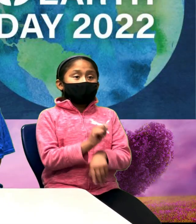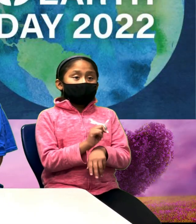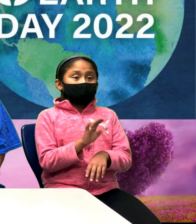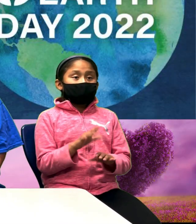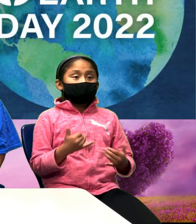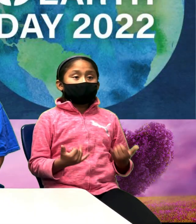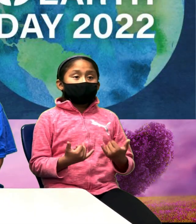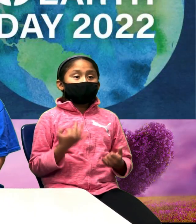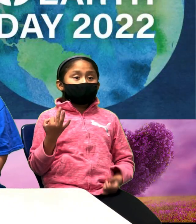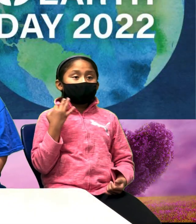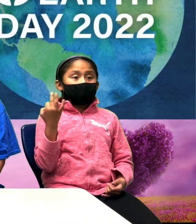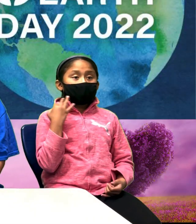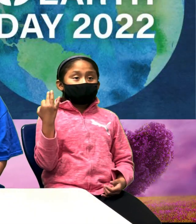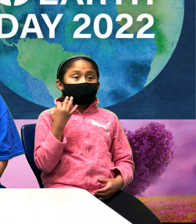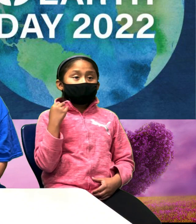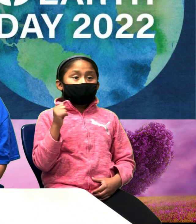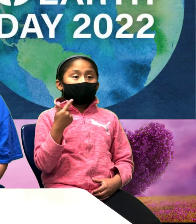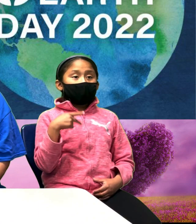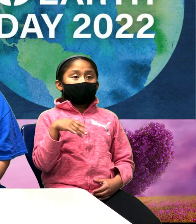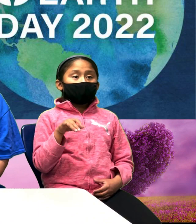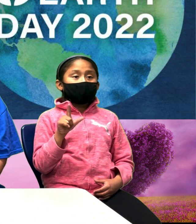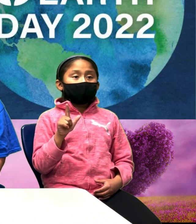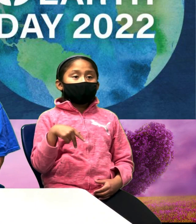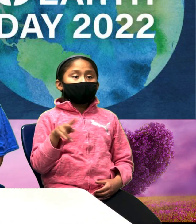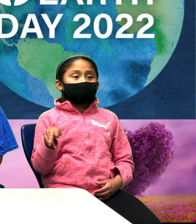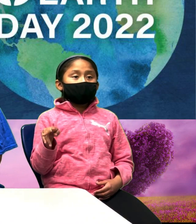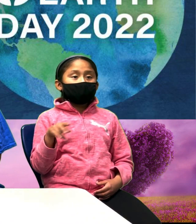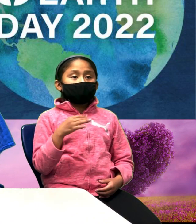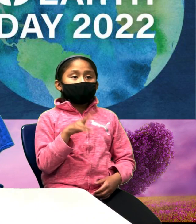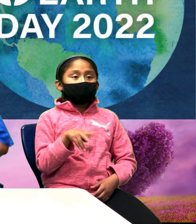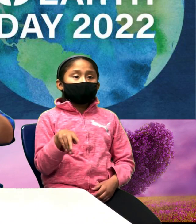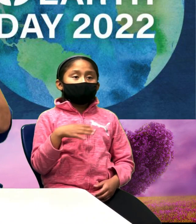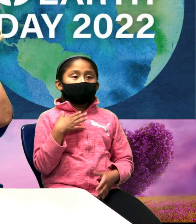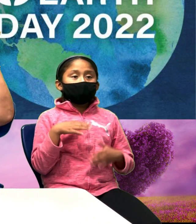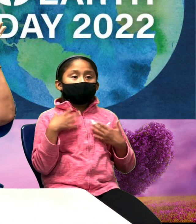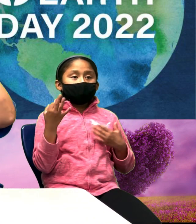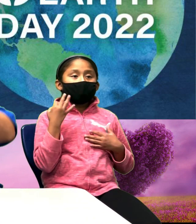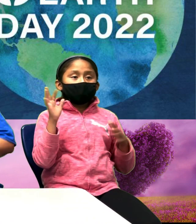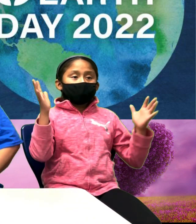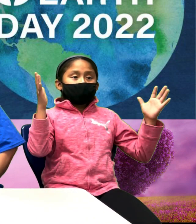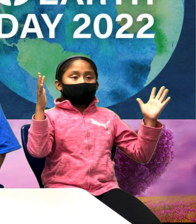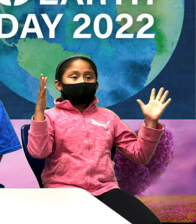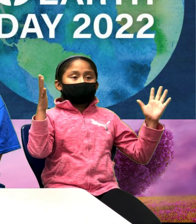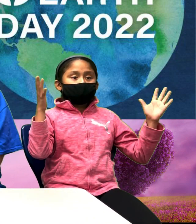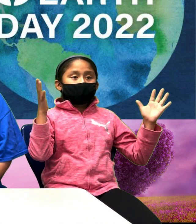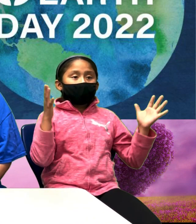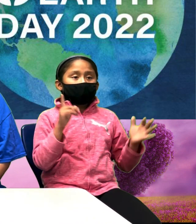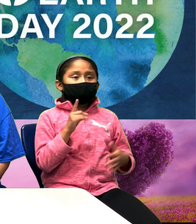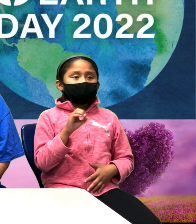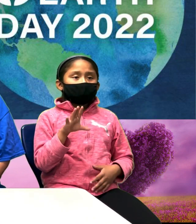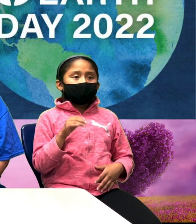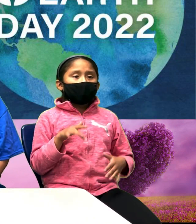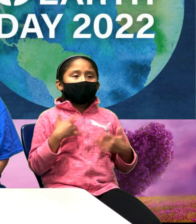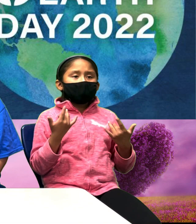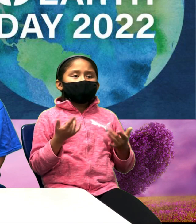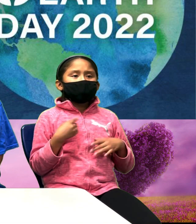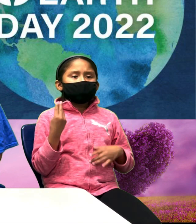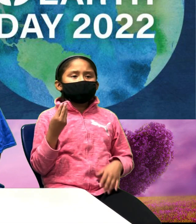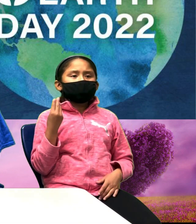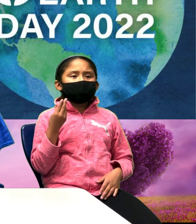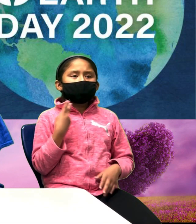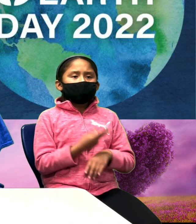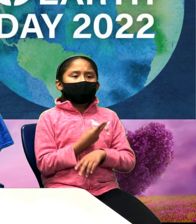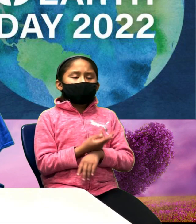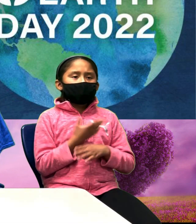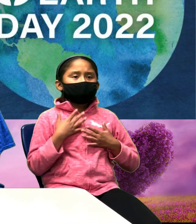Today is Friday, April 22nd, 2022. Happy Friday, RT. Here are your current events. For Monday, wear something that